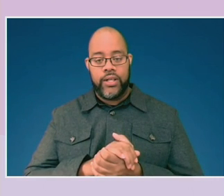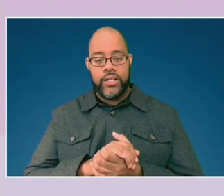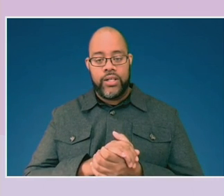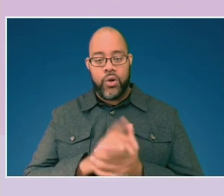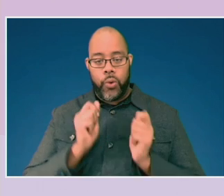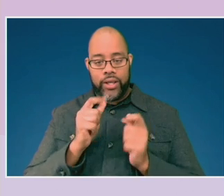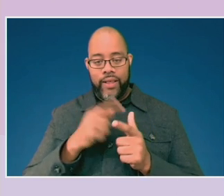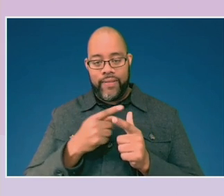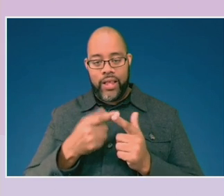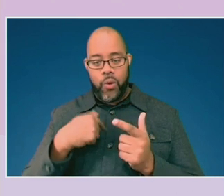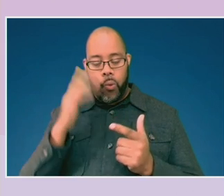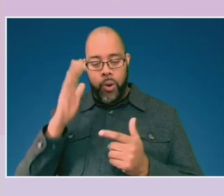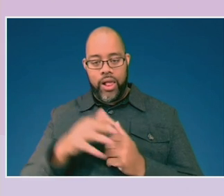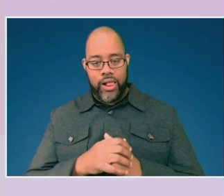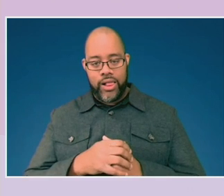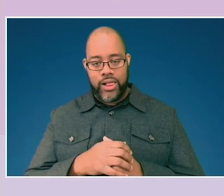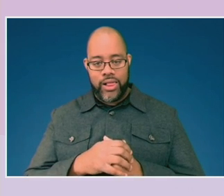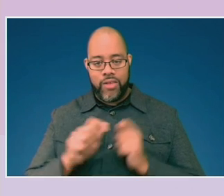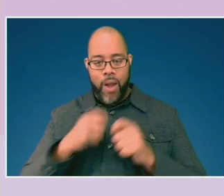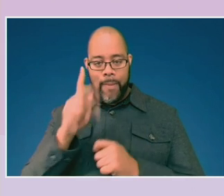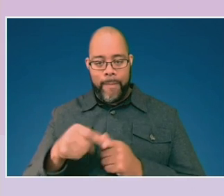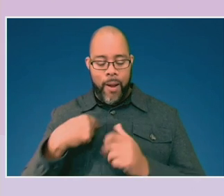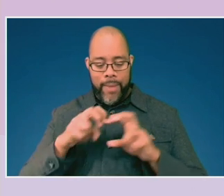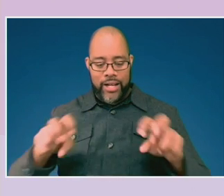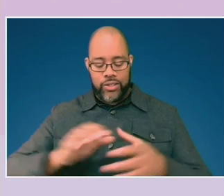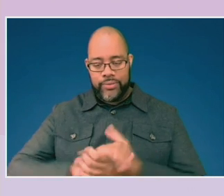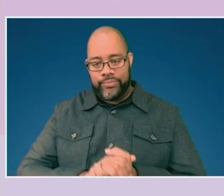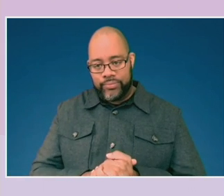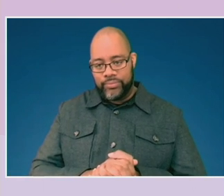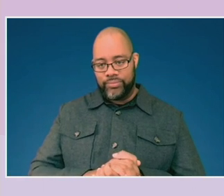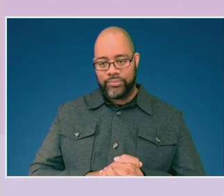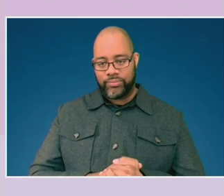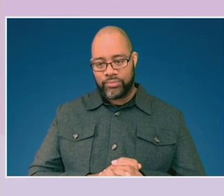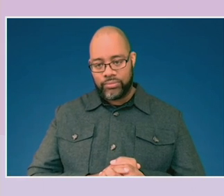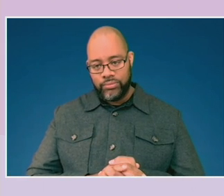then we will wrap up our panel.